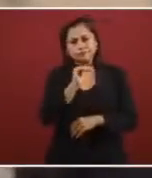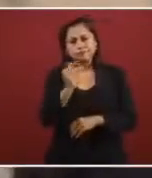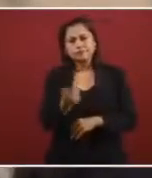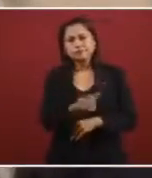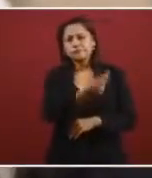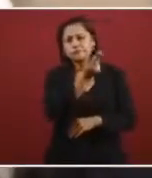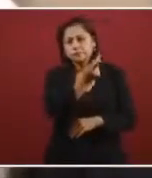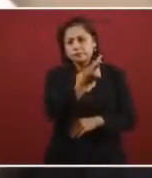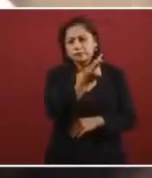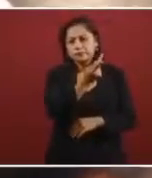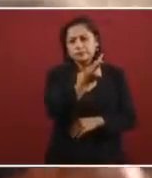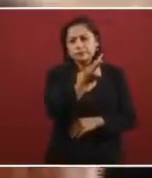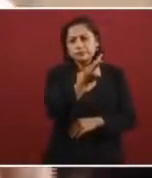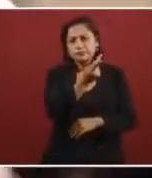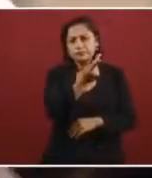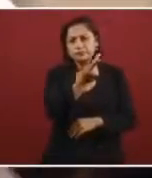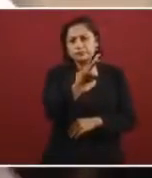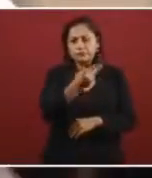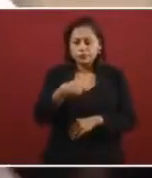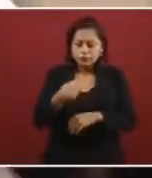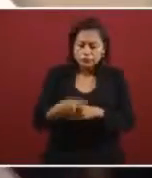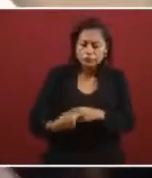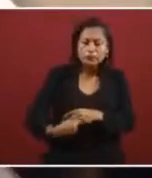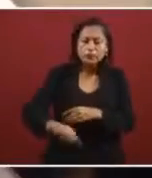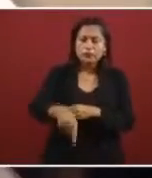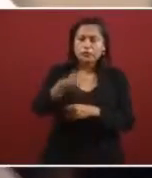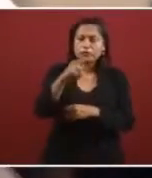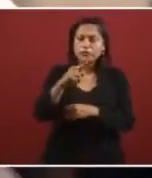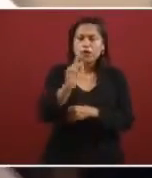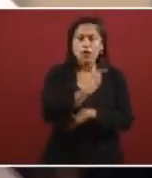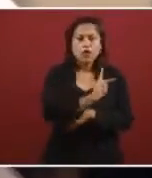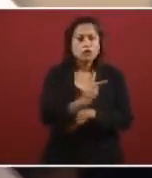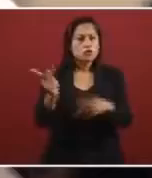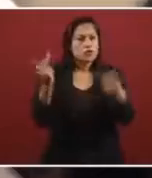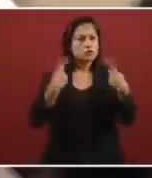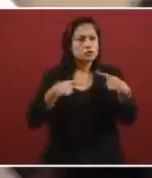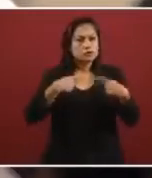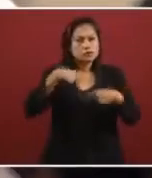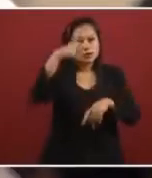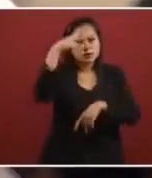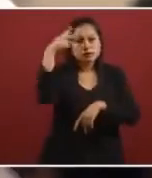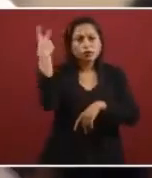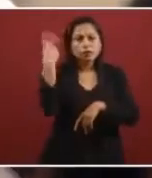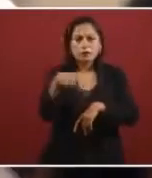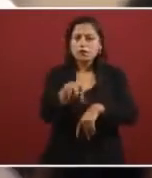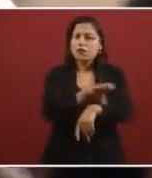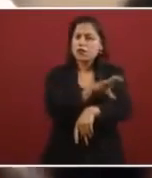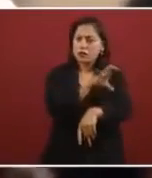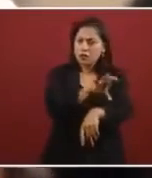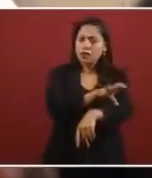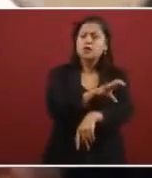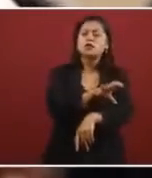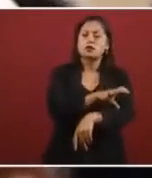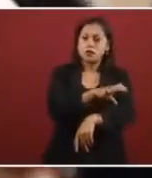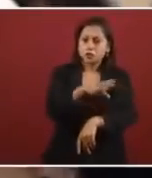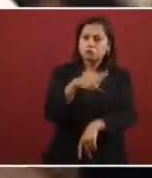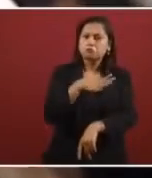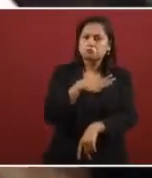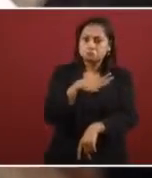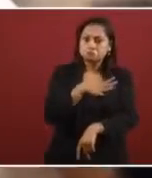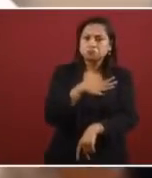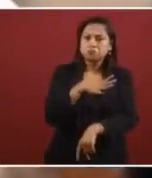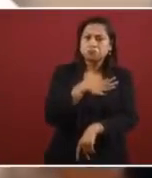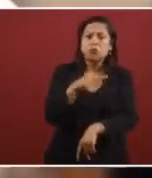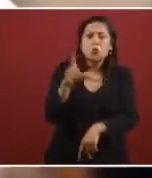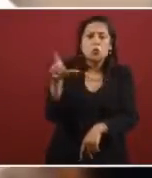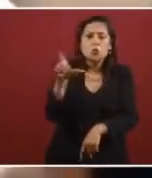mexicanos time will all the tendrán Mexicans energía have eléctrica? electric Y energy? si considera usted And do you que ya consider hemos dejado that we have de